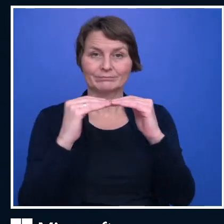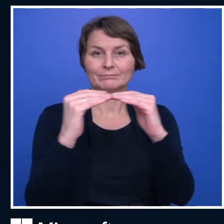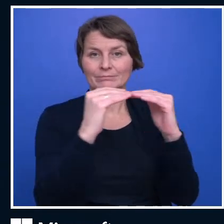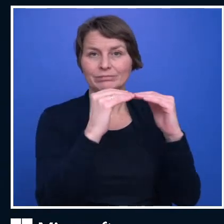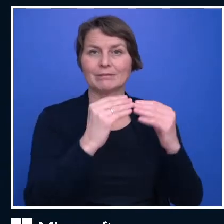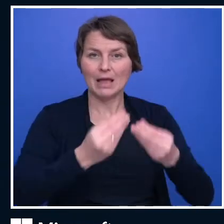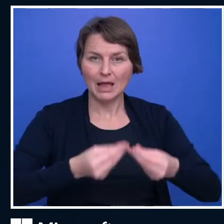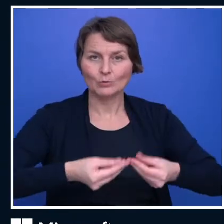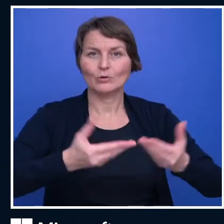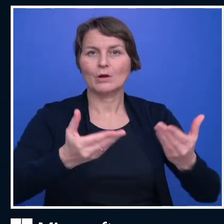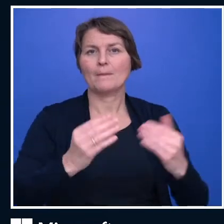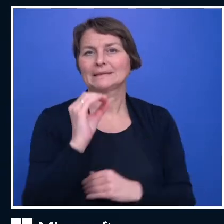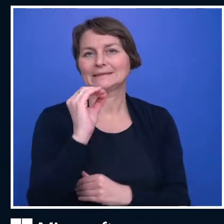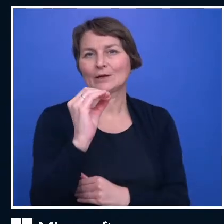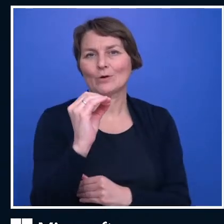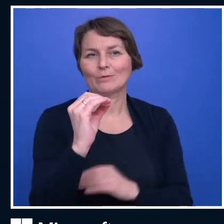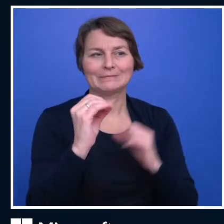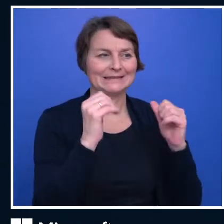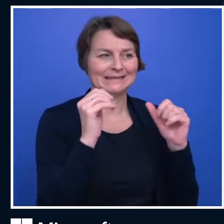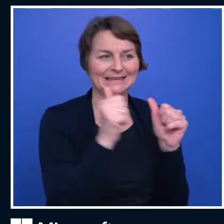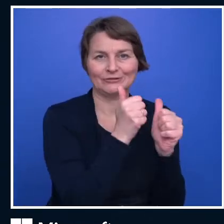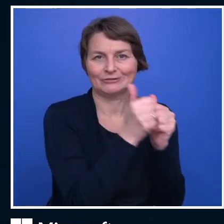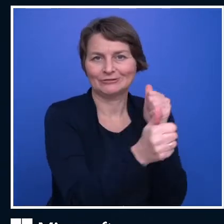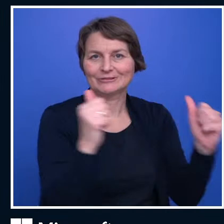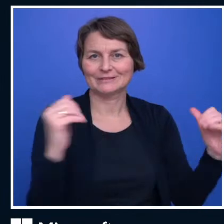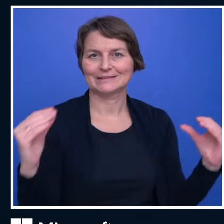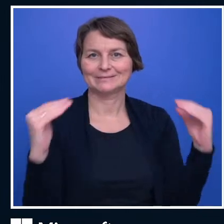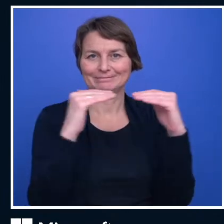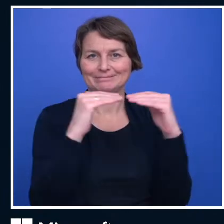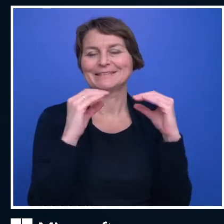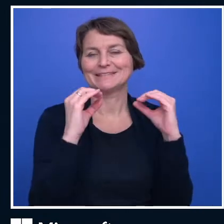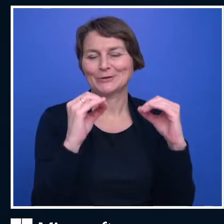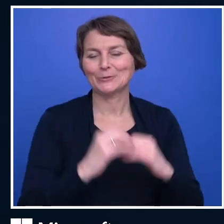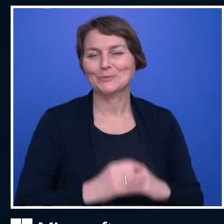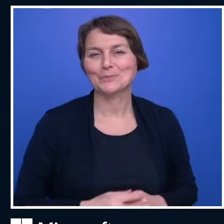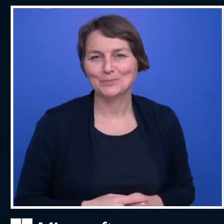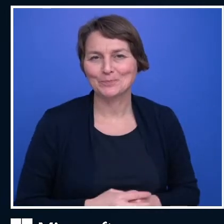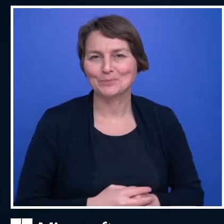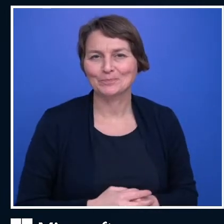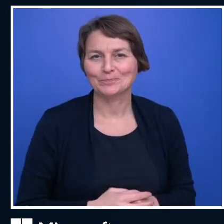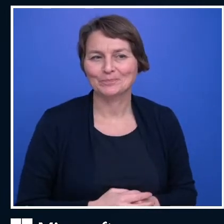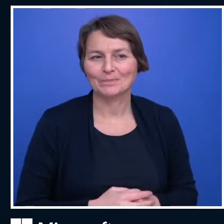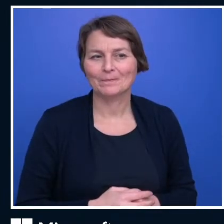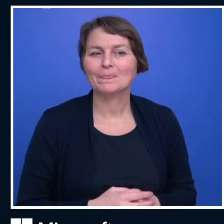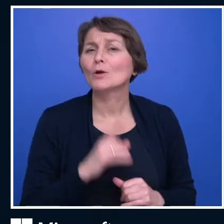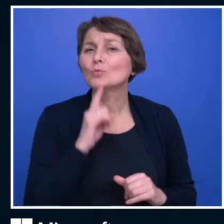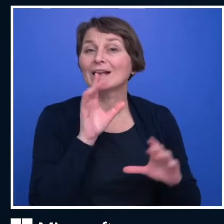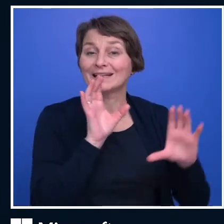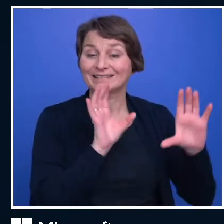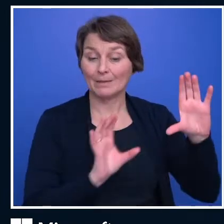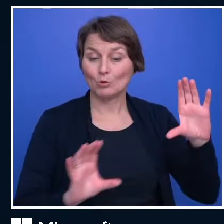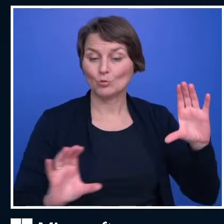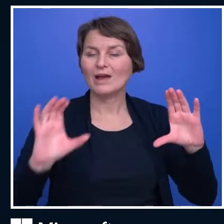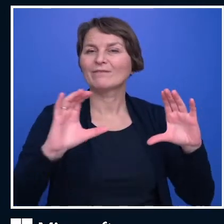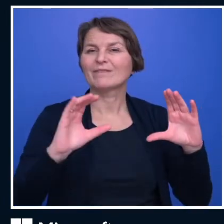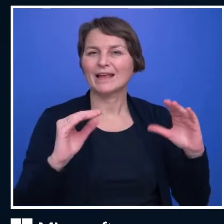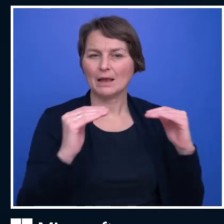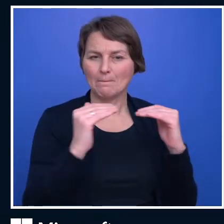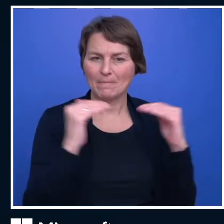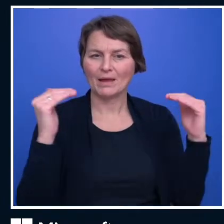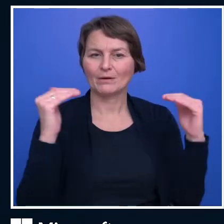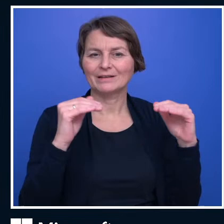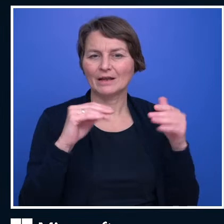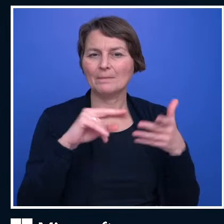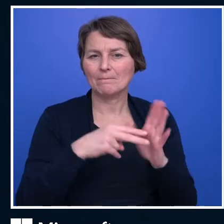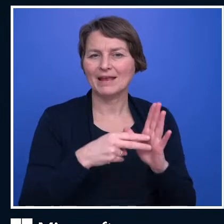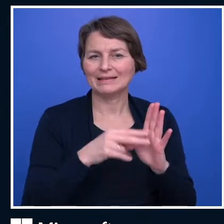model should be 0. That's simply what the demographic parity means. And let's understand how easy it